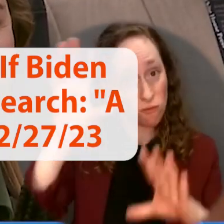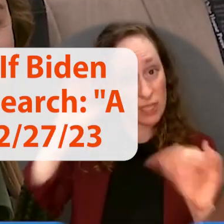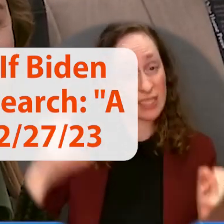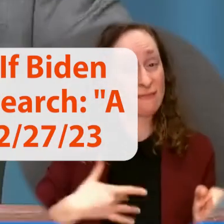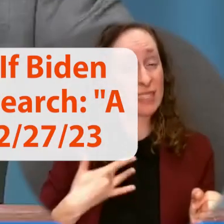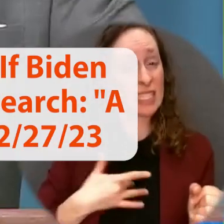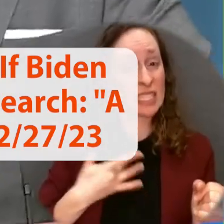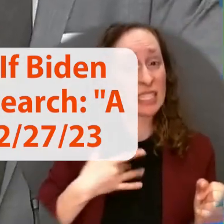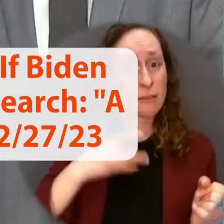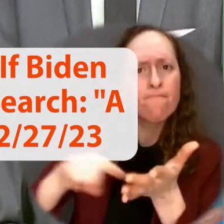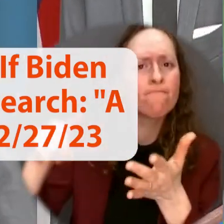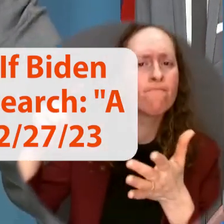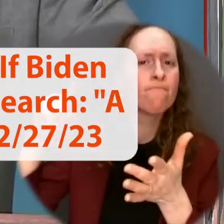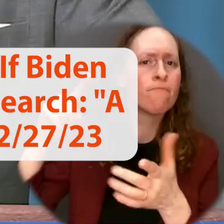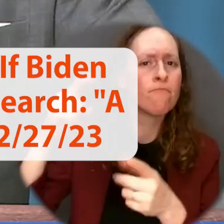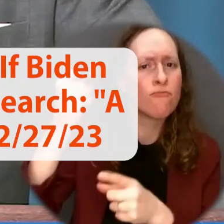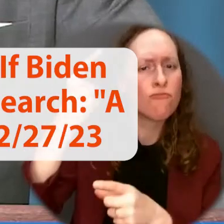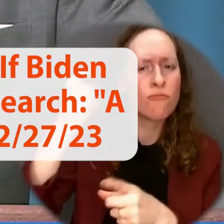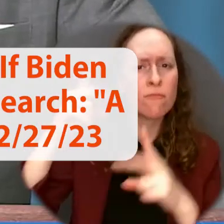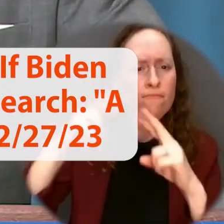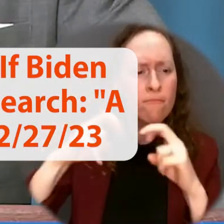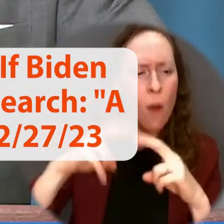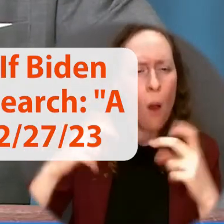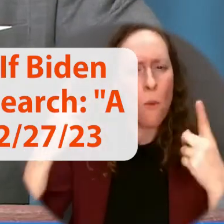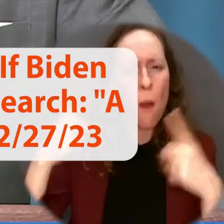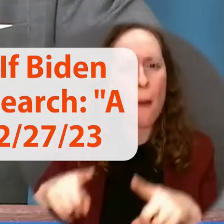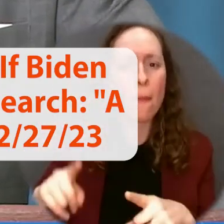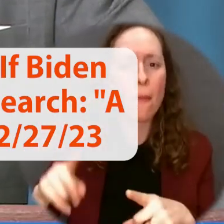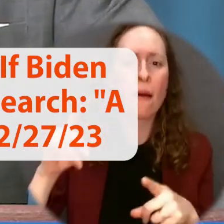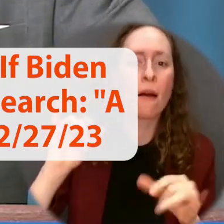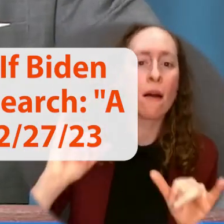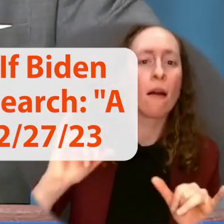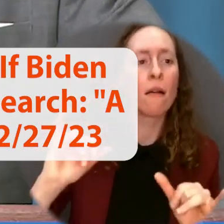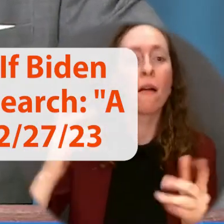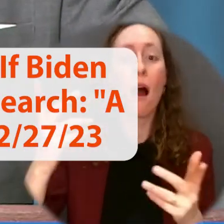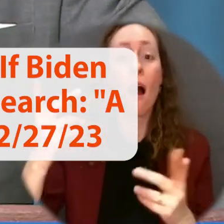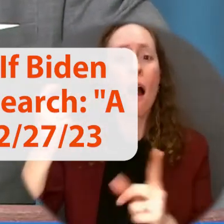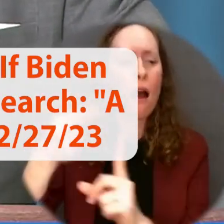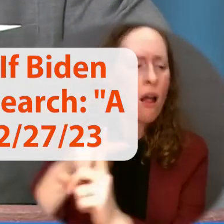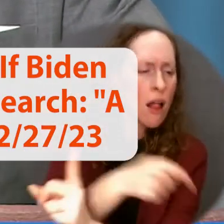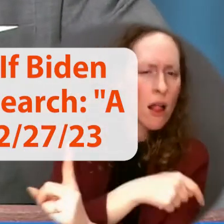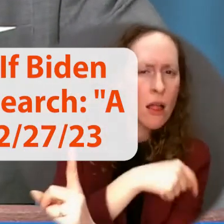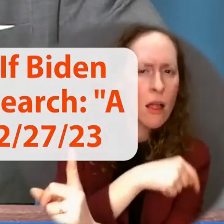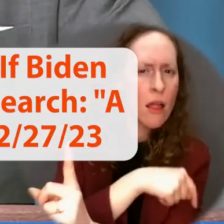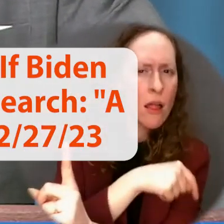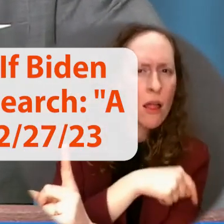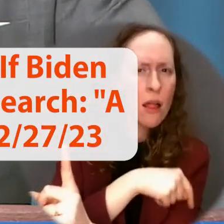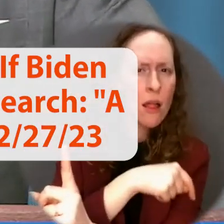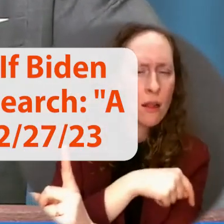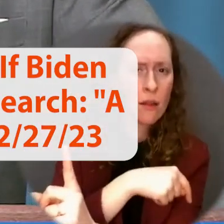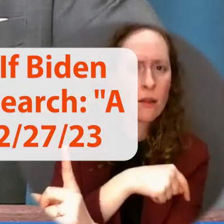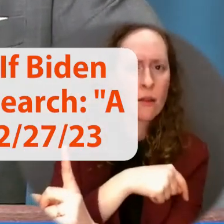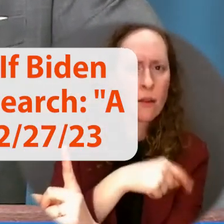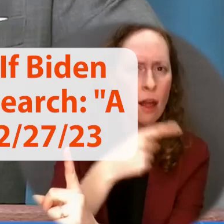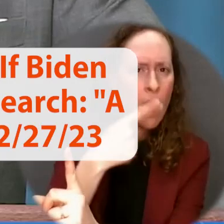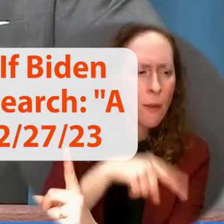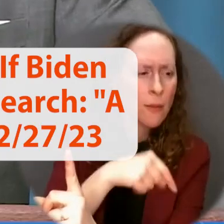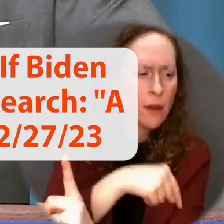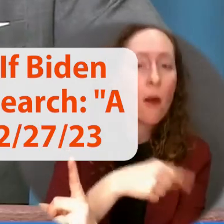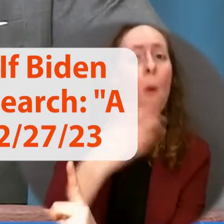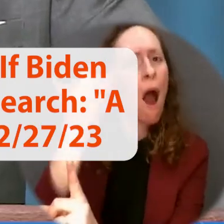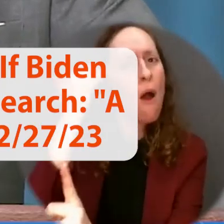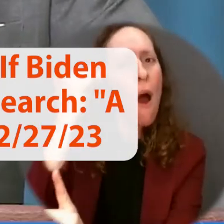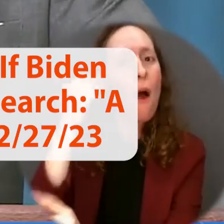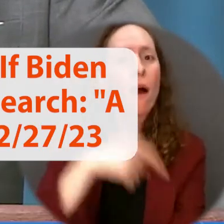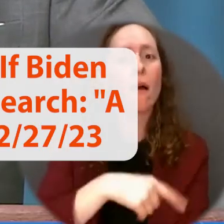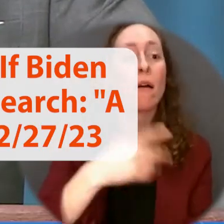He believes that so that we understand it, so that we can prevent them, and we can prevent them from happening, obviously. But he also